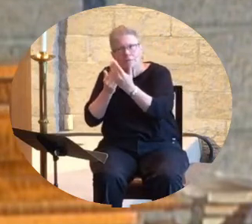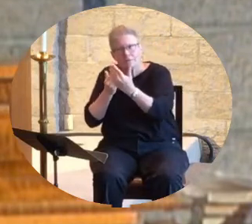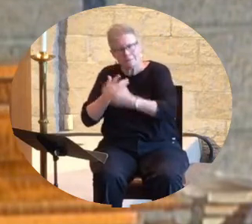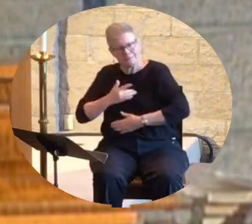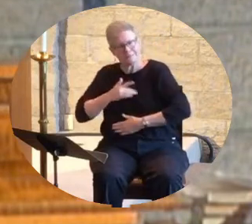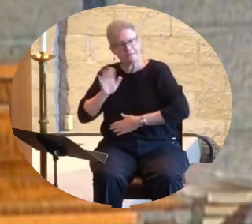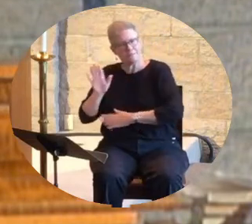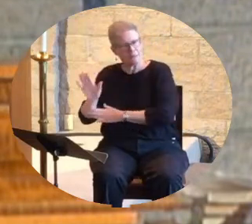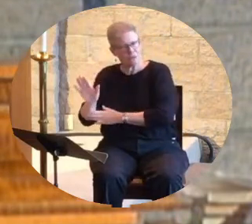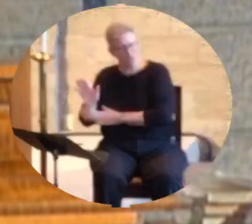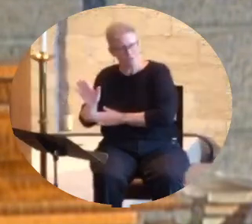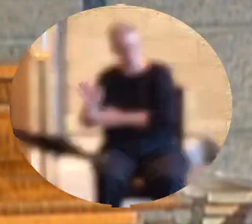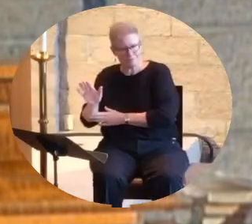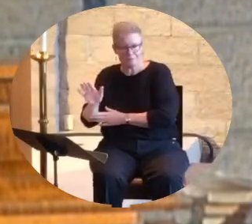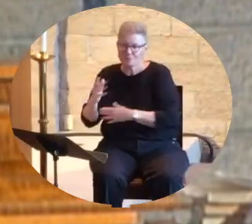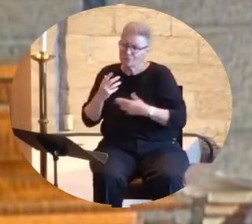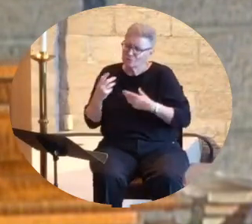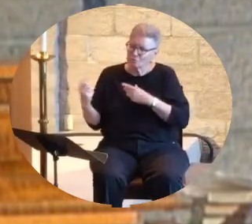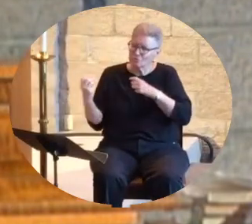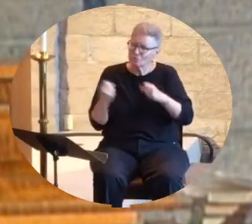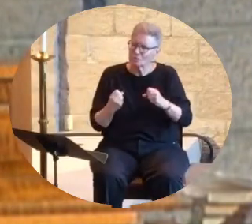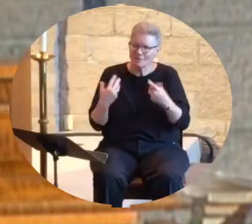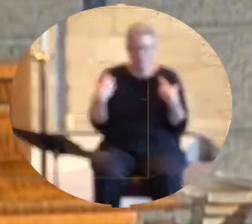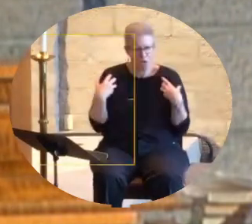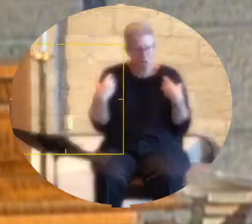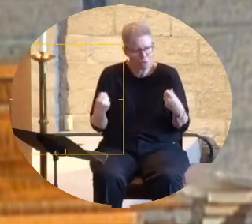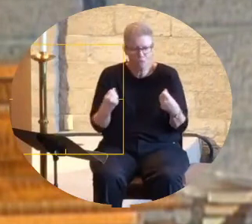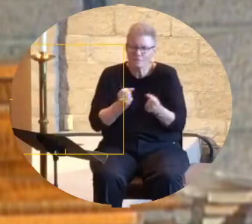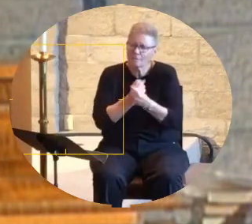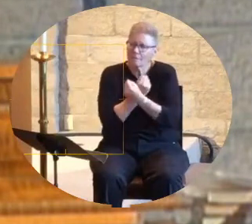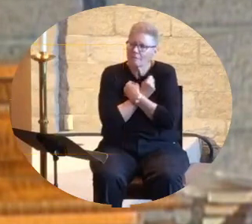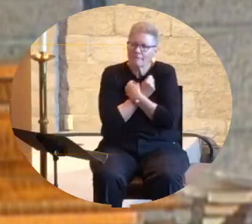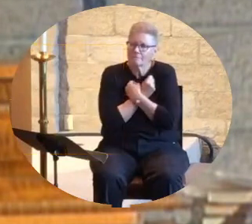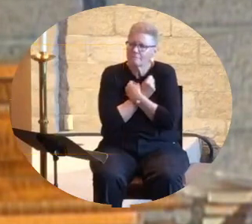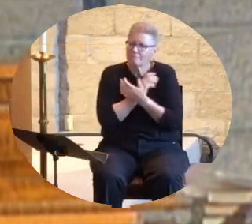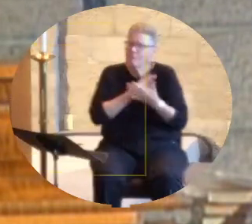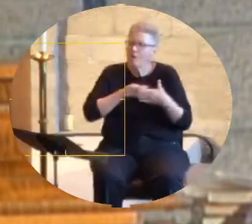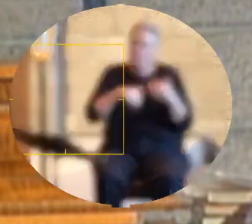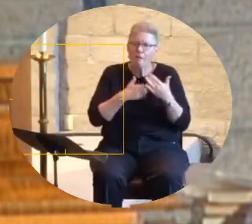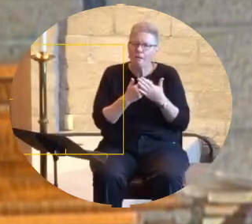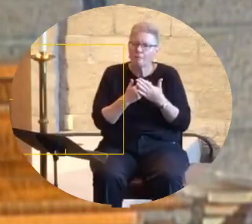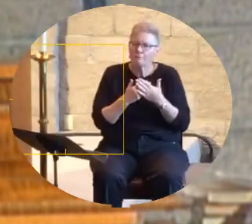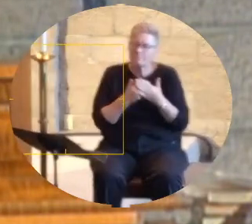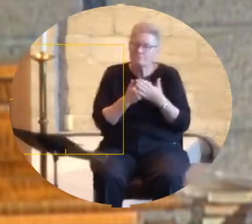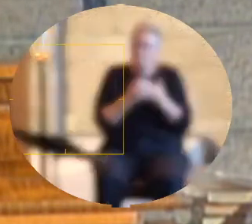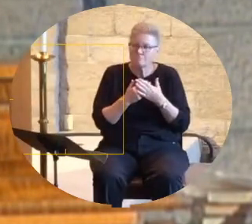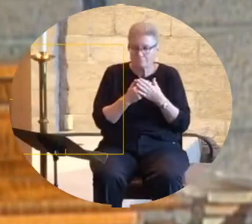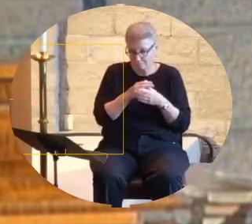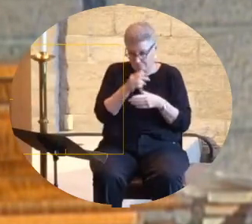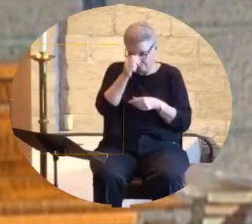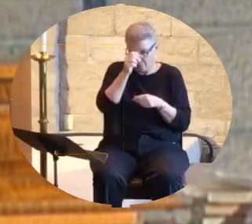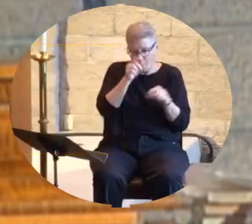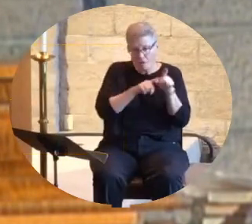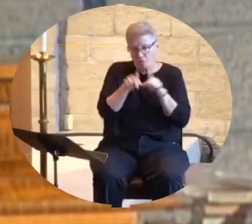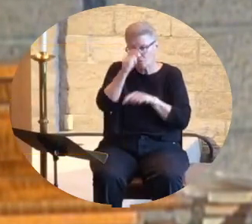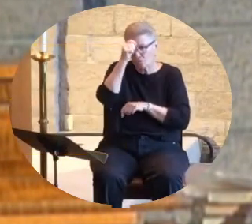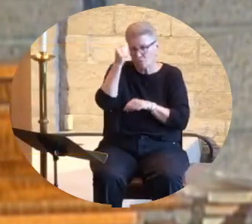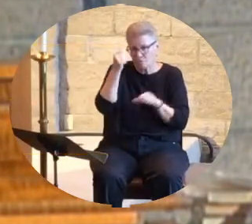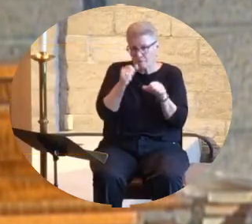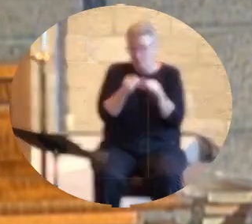strength, courage, and love. And let us not forget